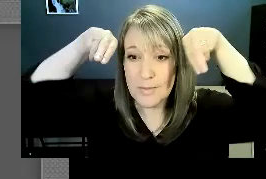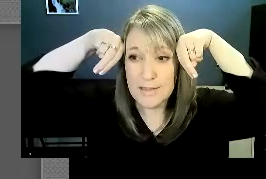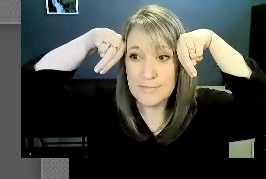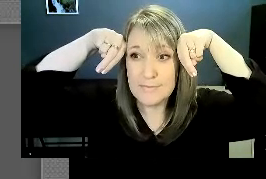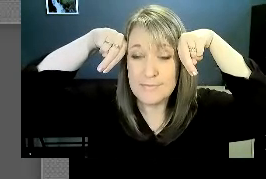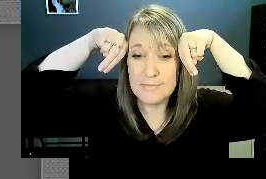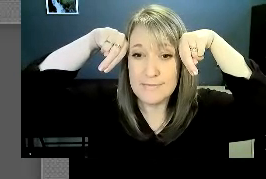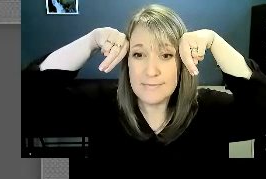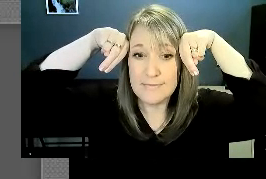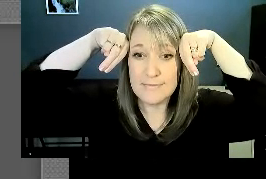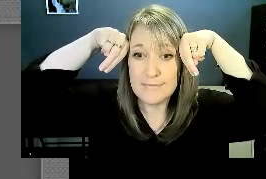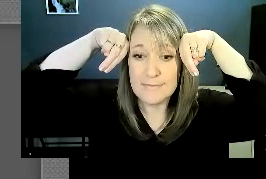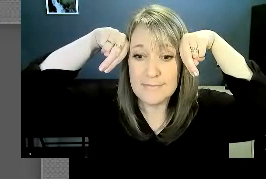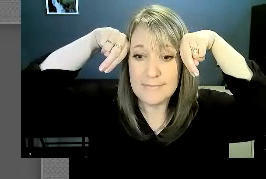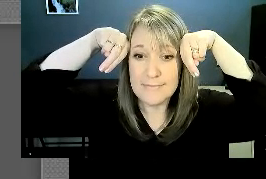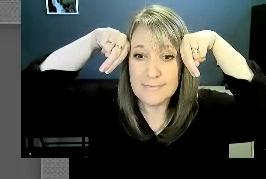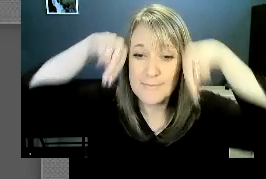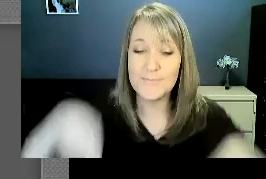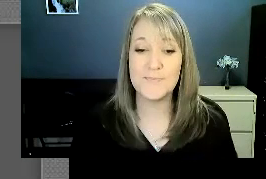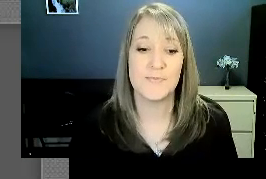way, probably.